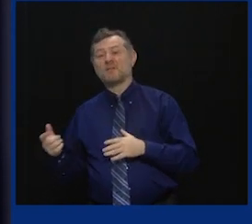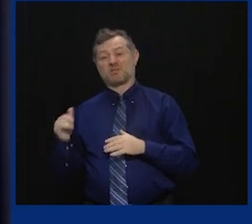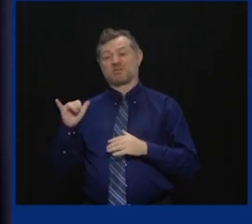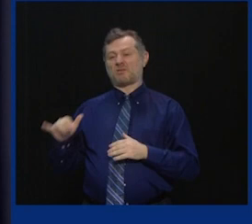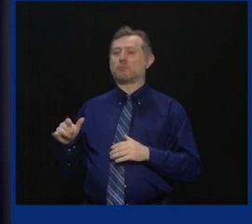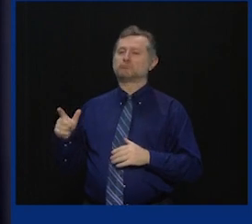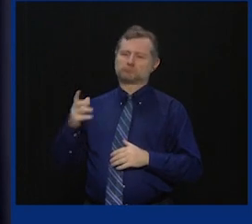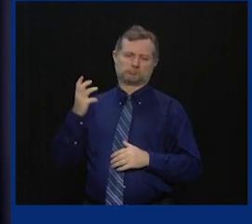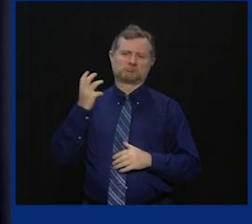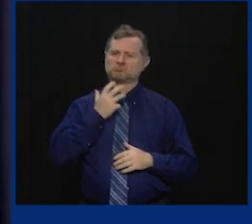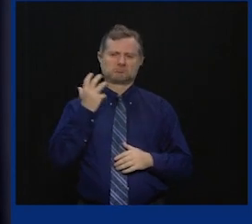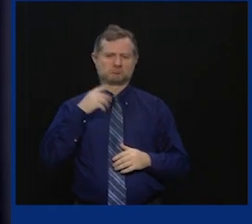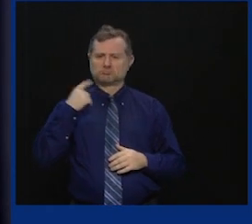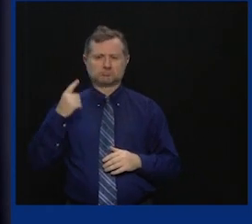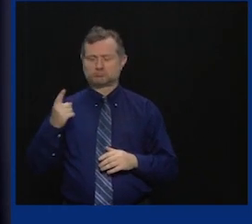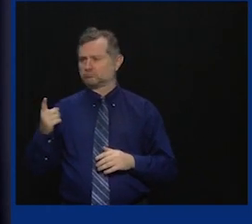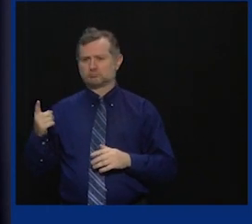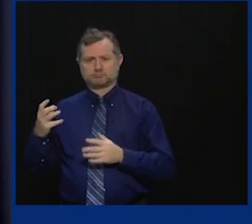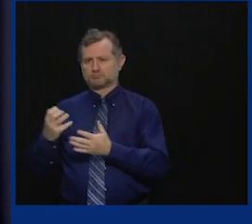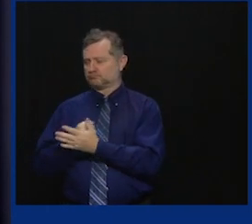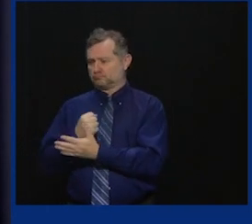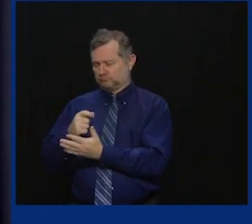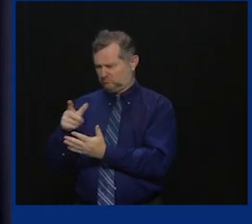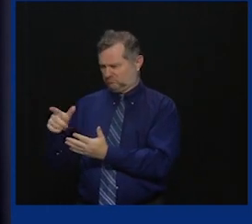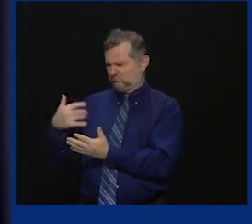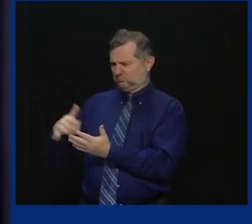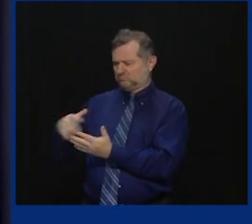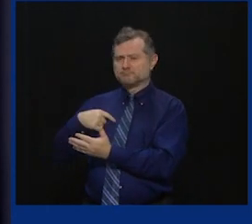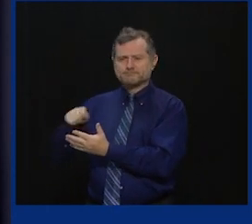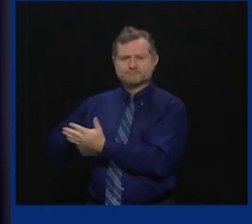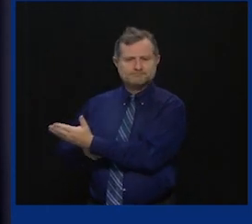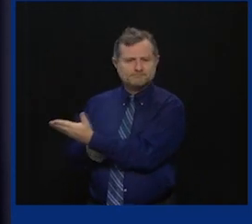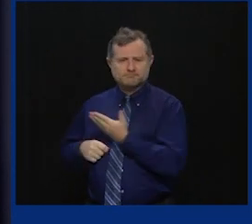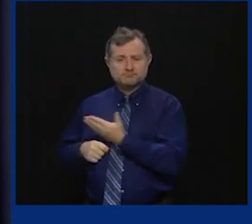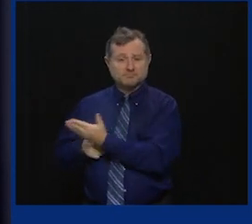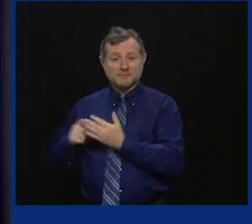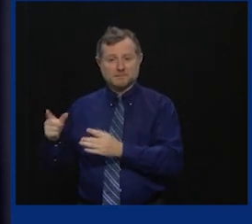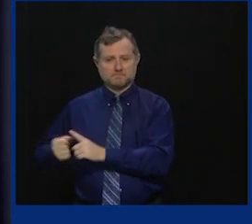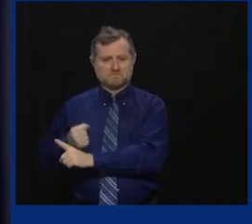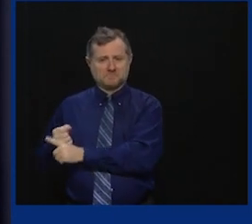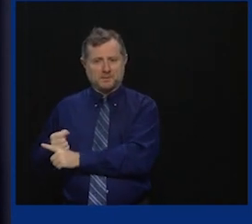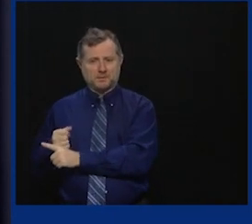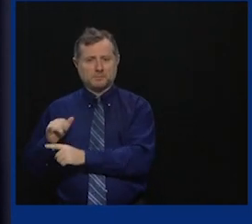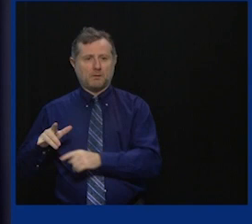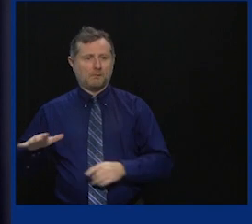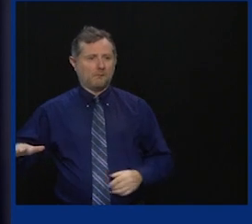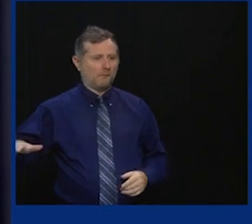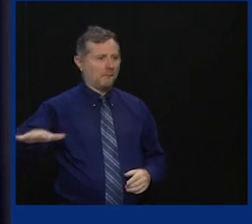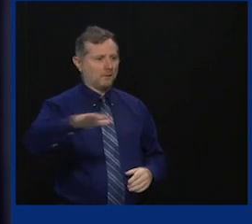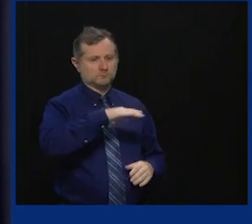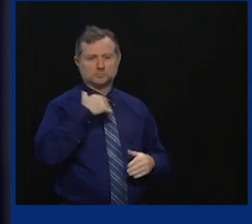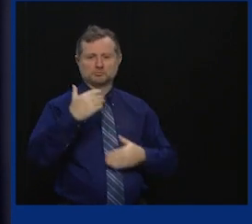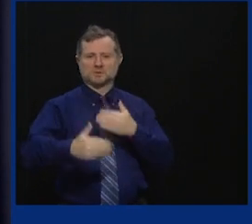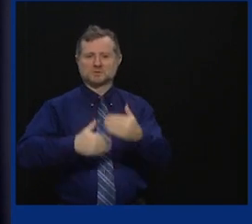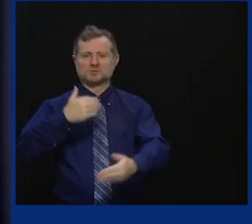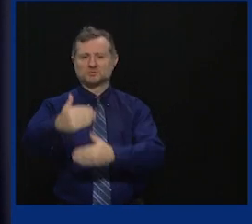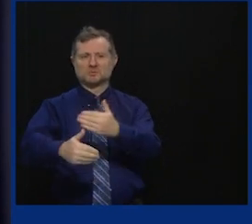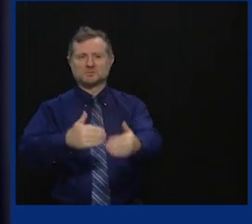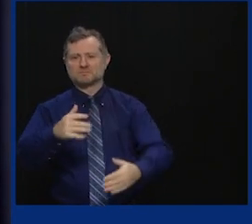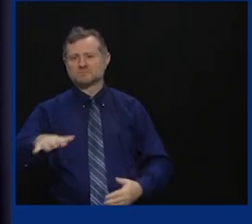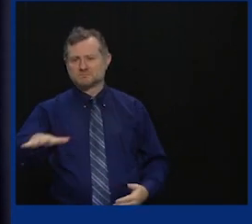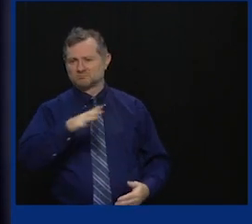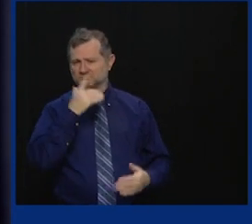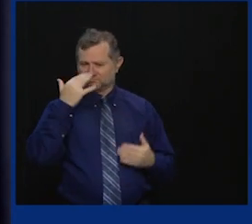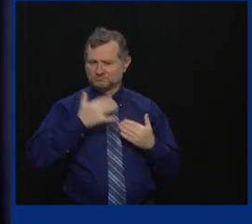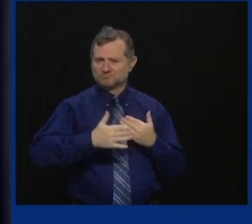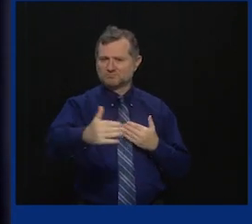accomplishment, and his impact is going to be felt for generations to come now that this bill is